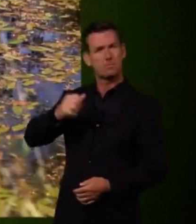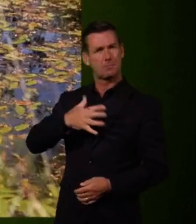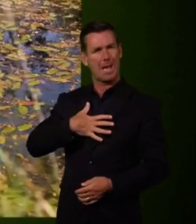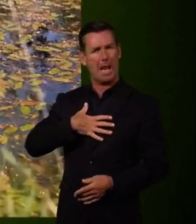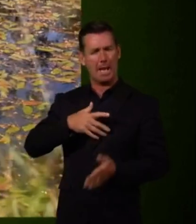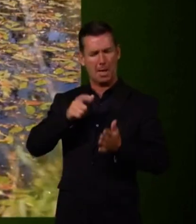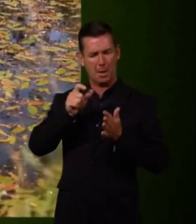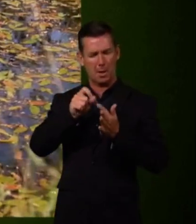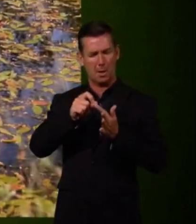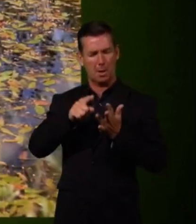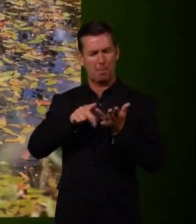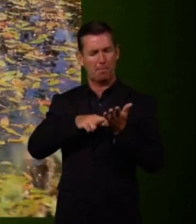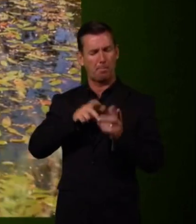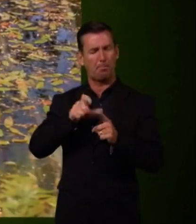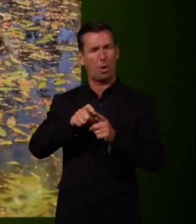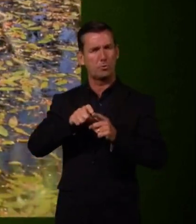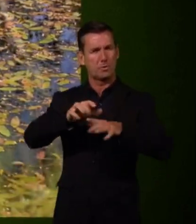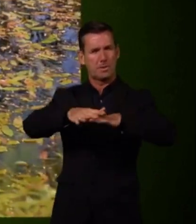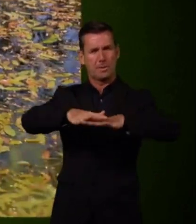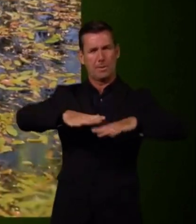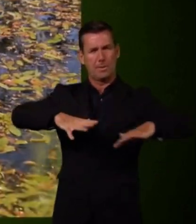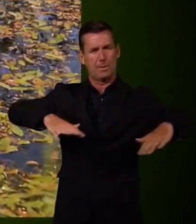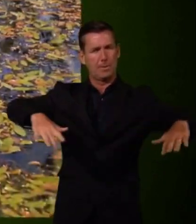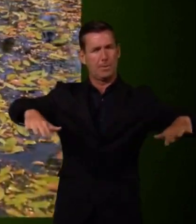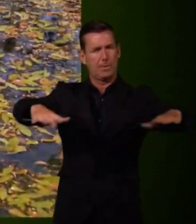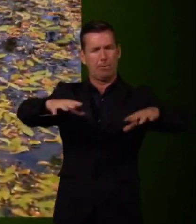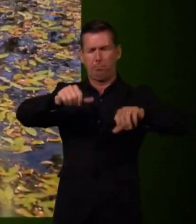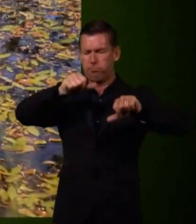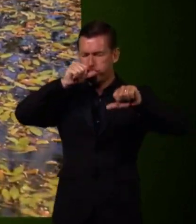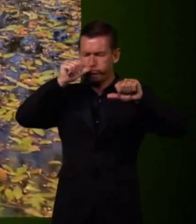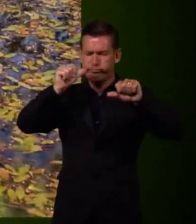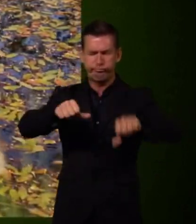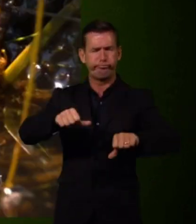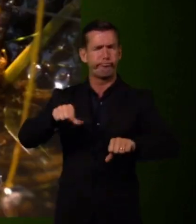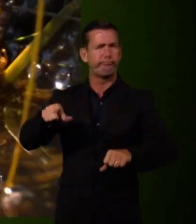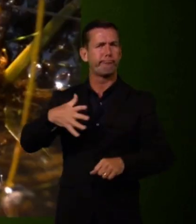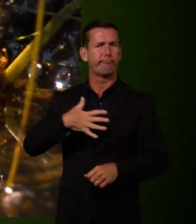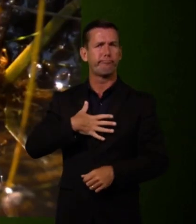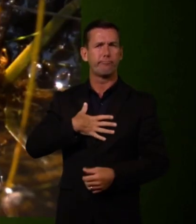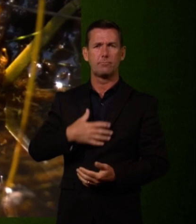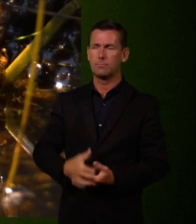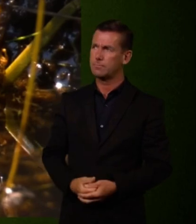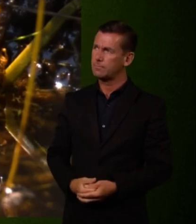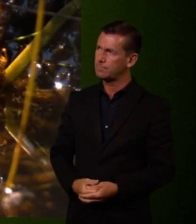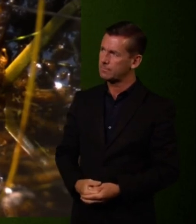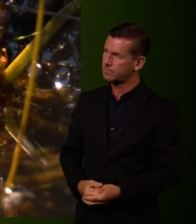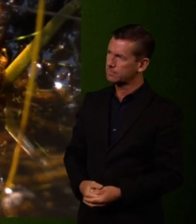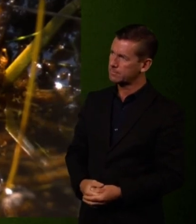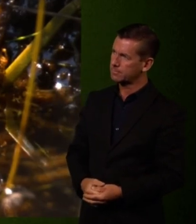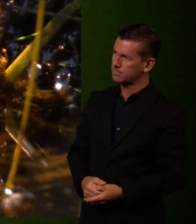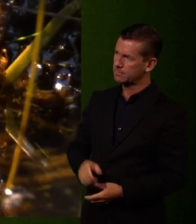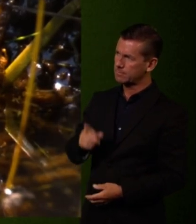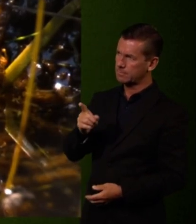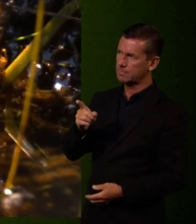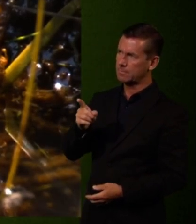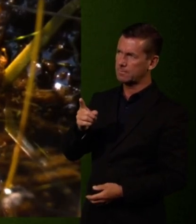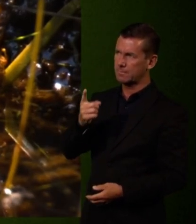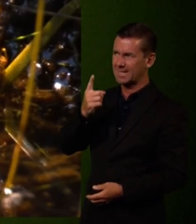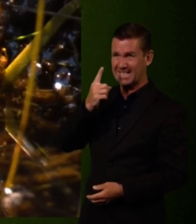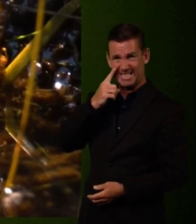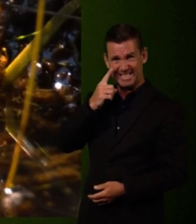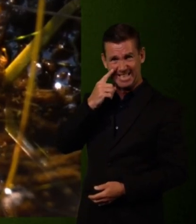on acid heathland. It's one of their favourite places for them. Now you can see it's on the bank with its